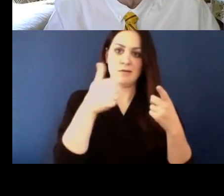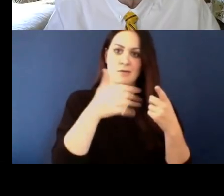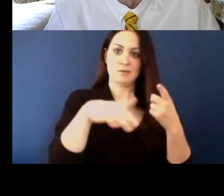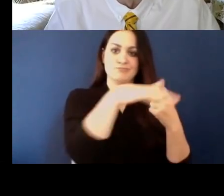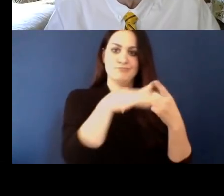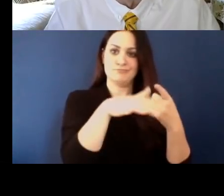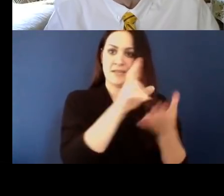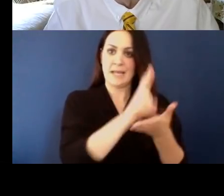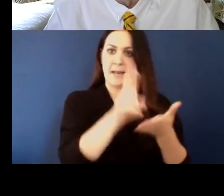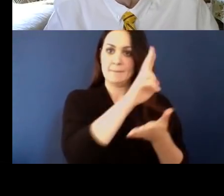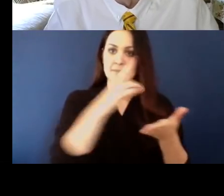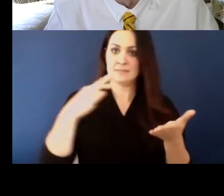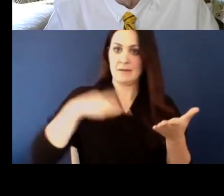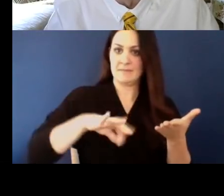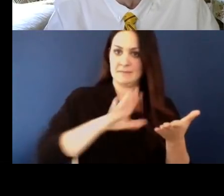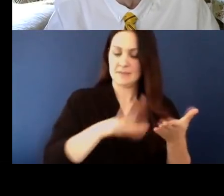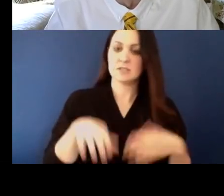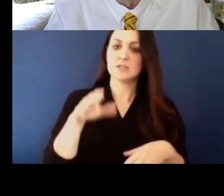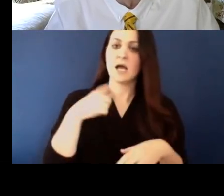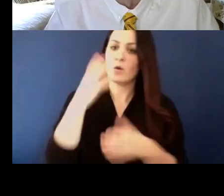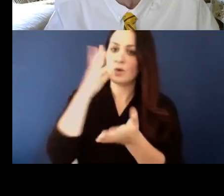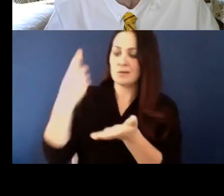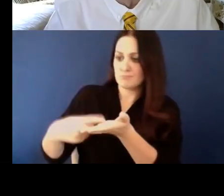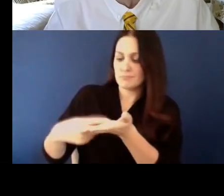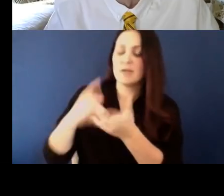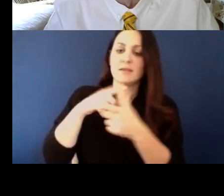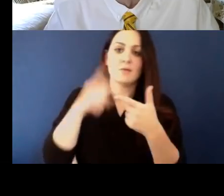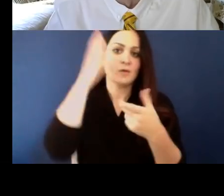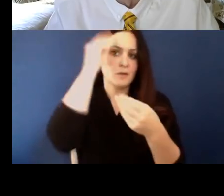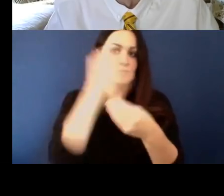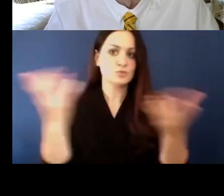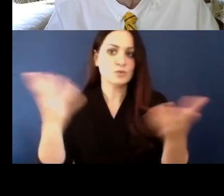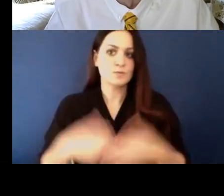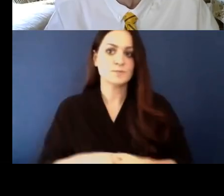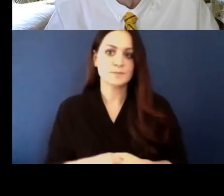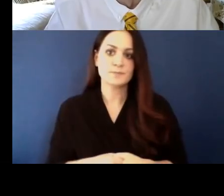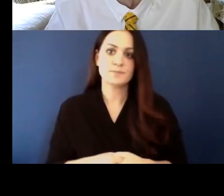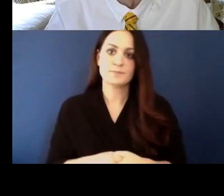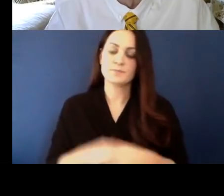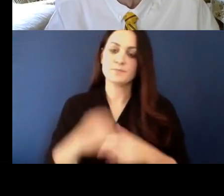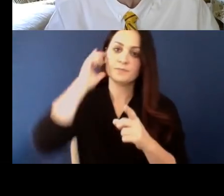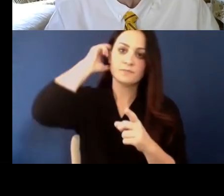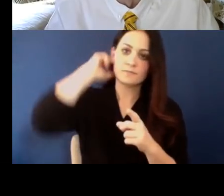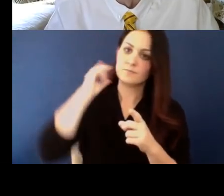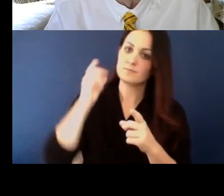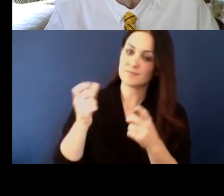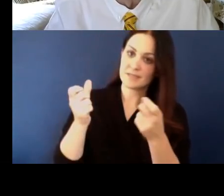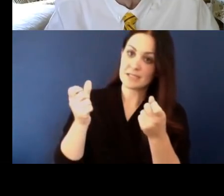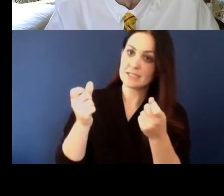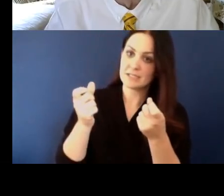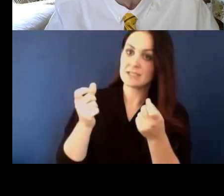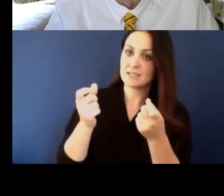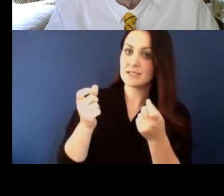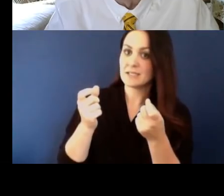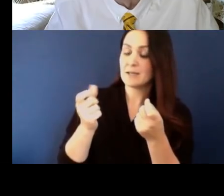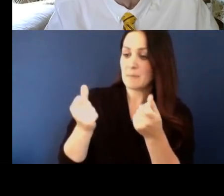have discussions on that, and I'll let you know what I find out. And as you would imagine, there were many questions